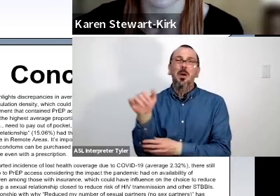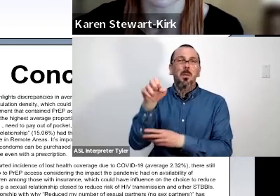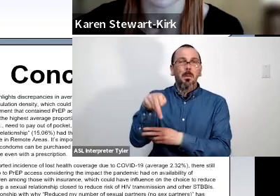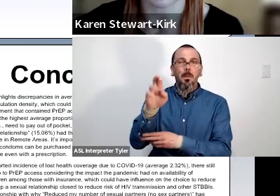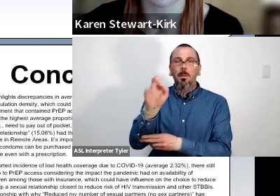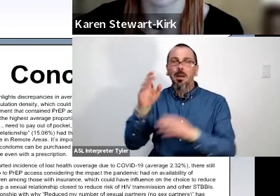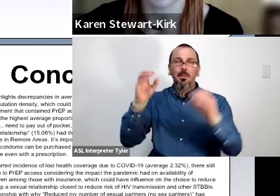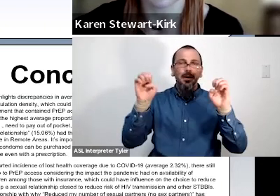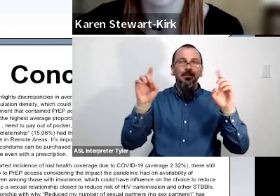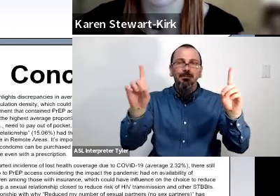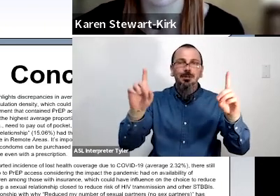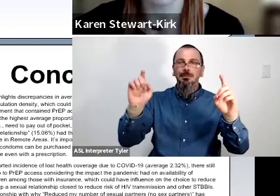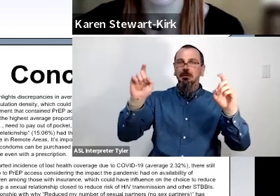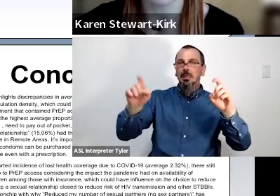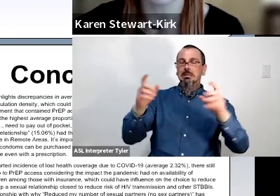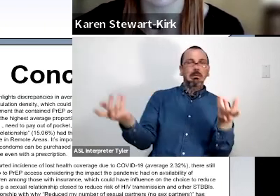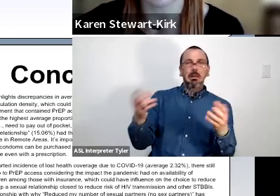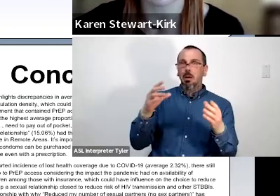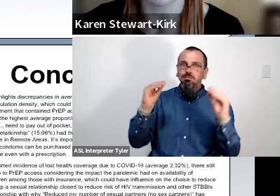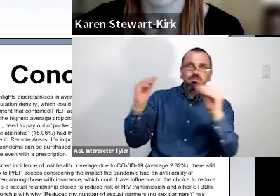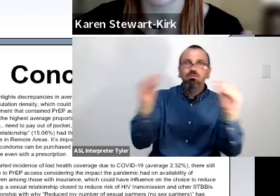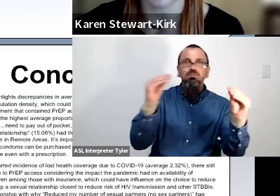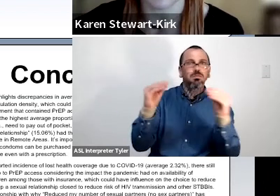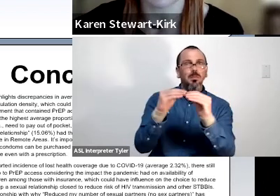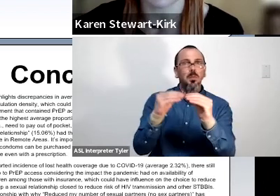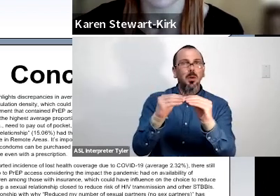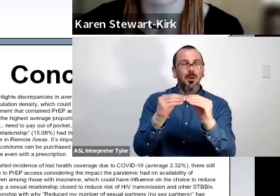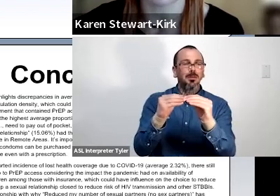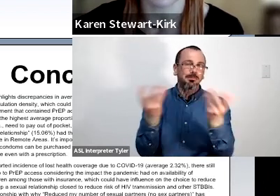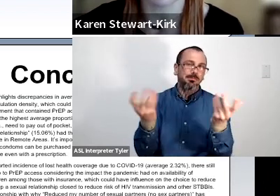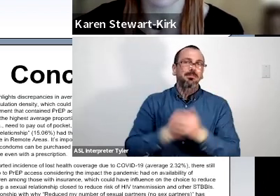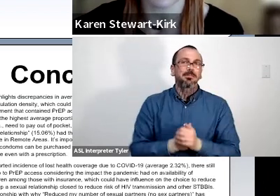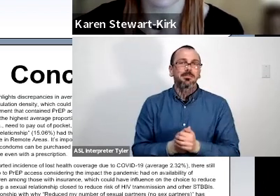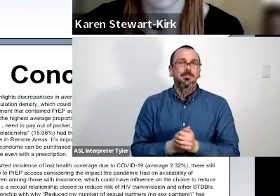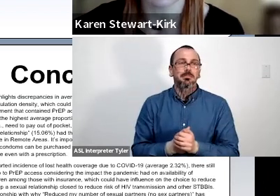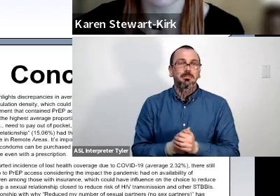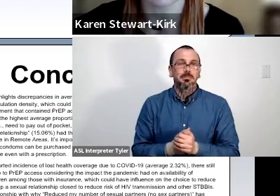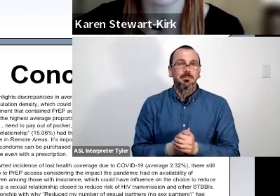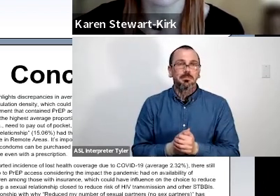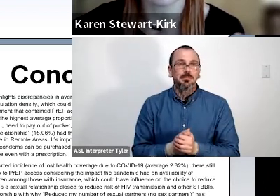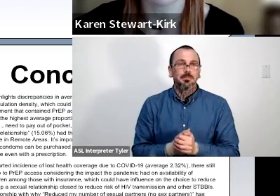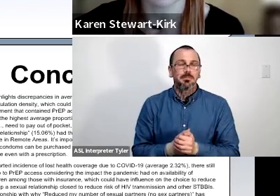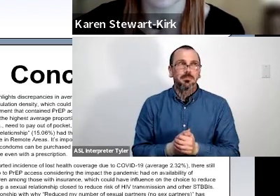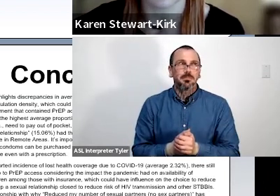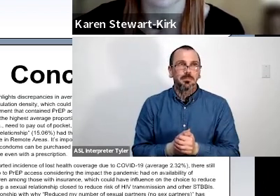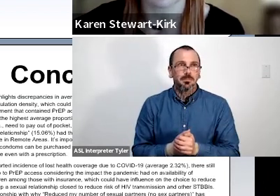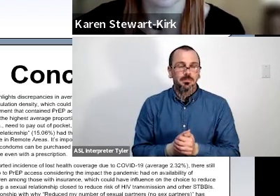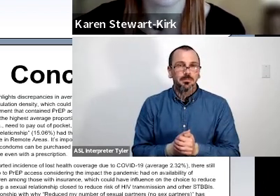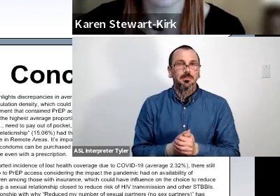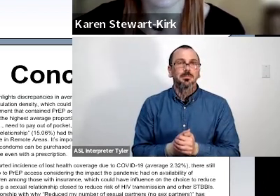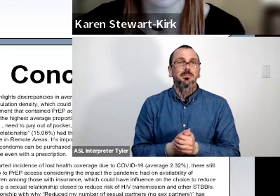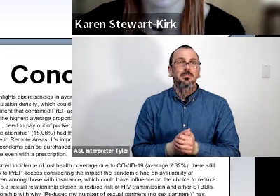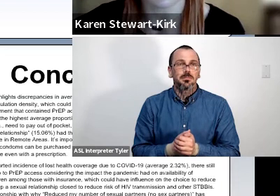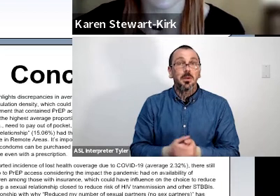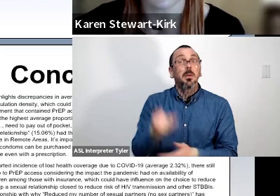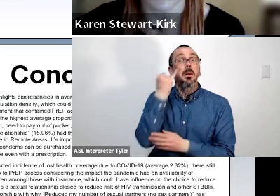and distribution. The only lived environment that contained PrEP access barriers with no responses was from those living in remote areas, yet